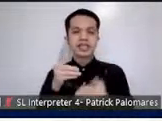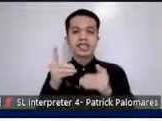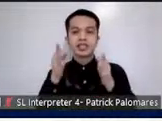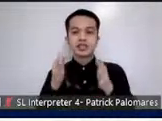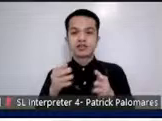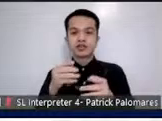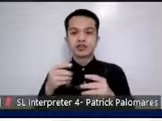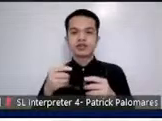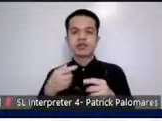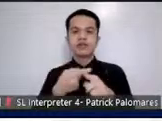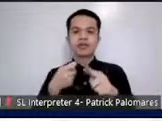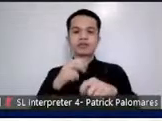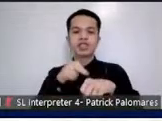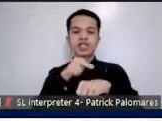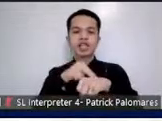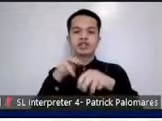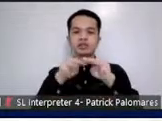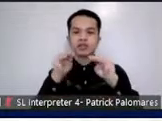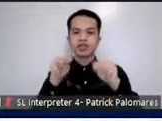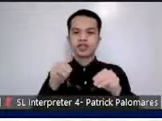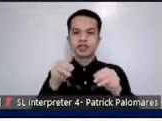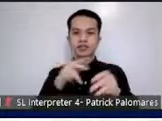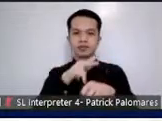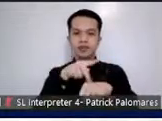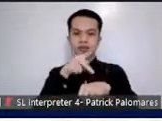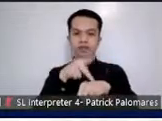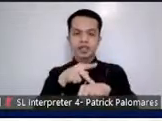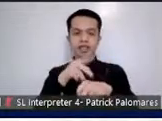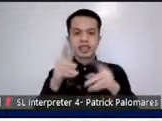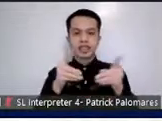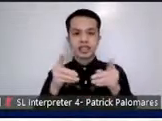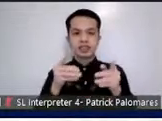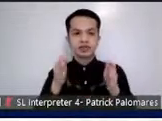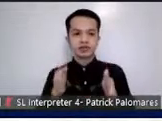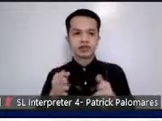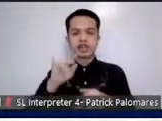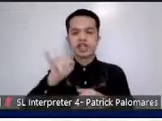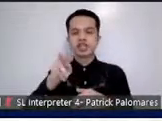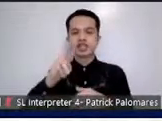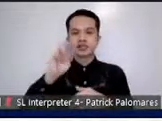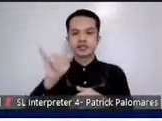General of the National Museum of the Philippines, Director Jeremy Barnes.